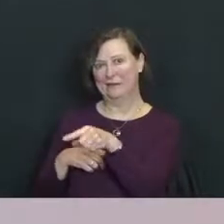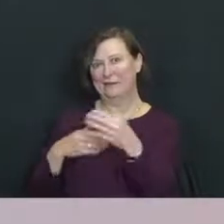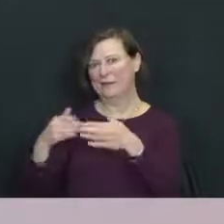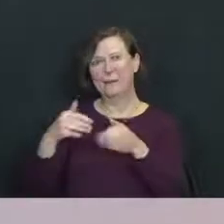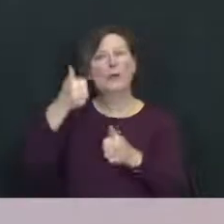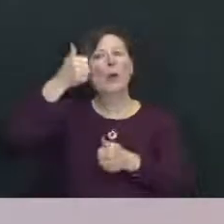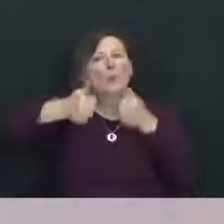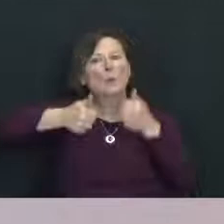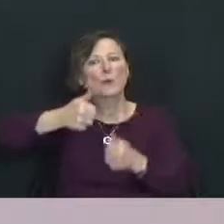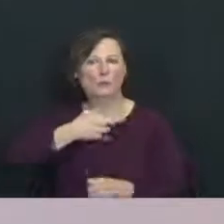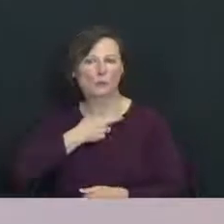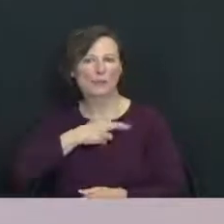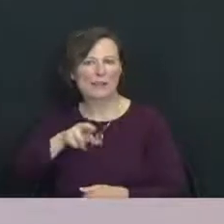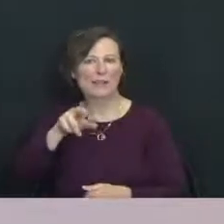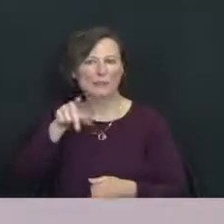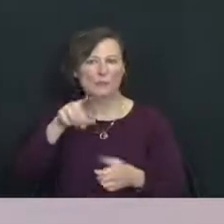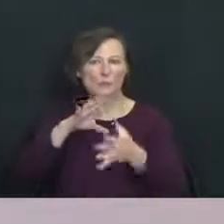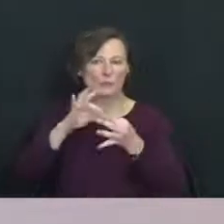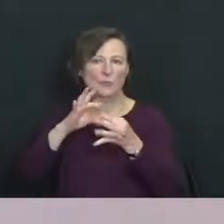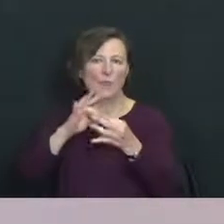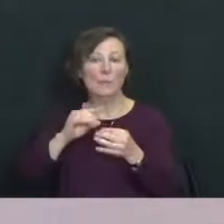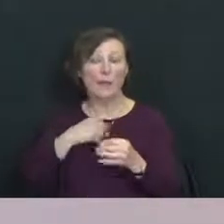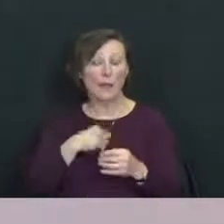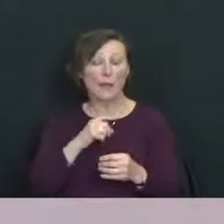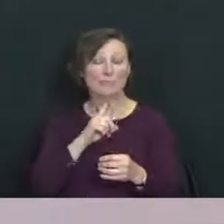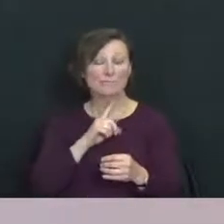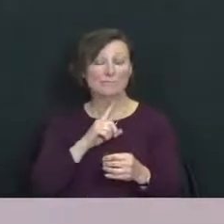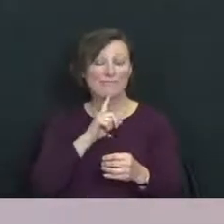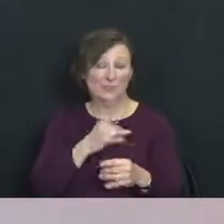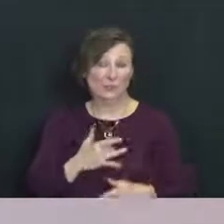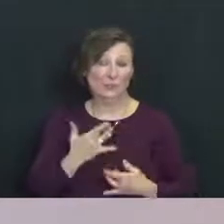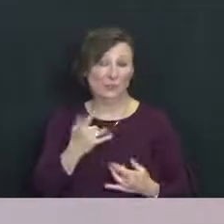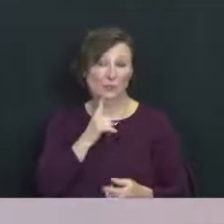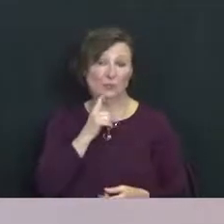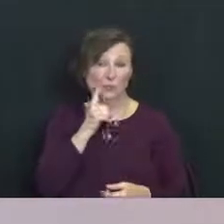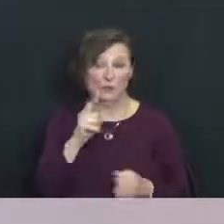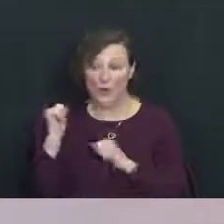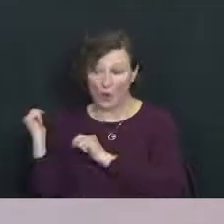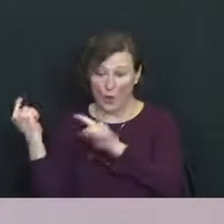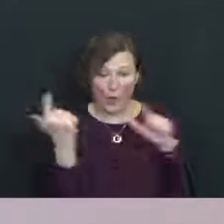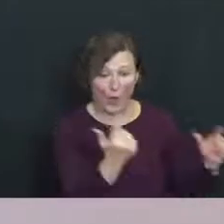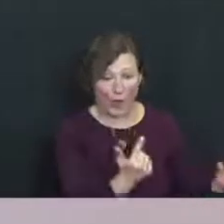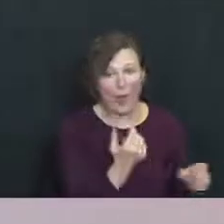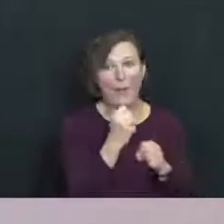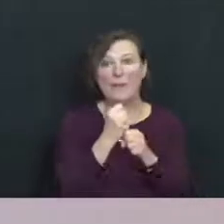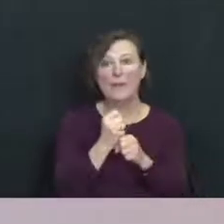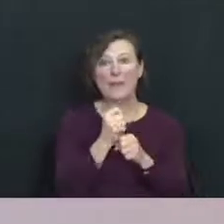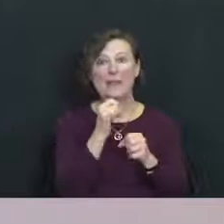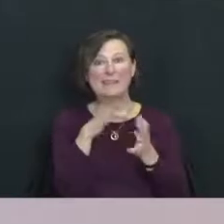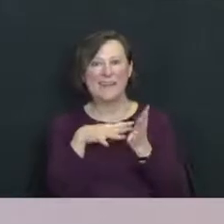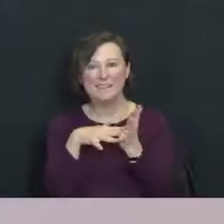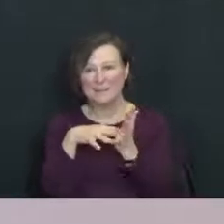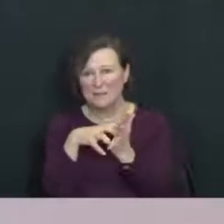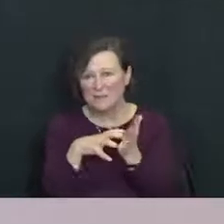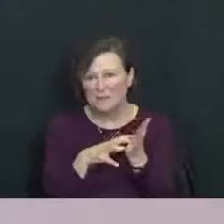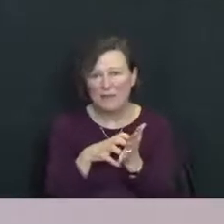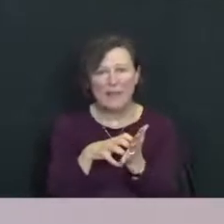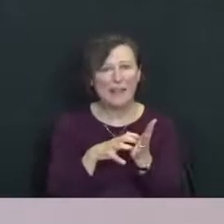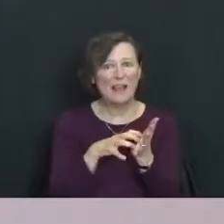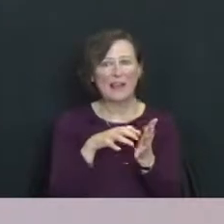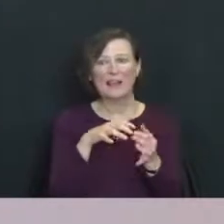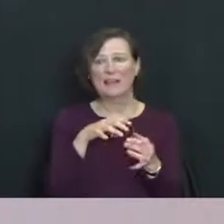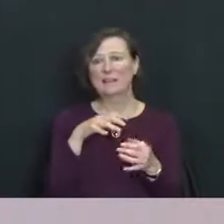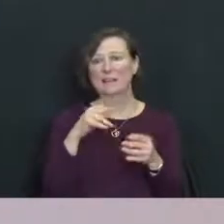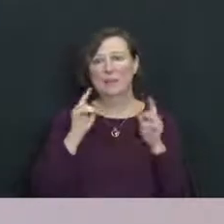about, I can assure you that all of them are made up of frail and flawed human beings,